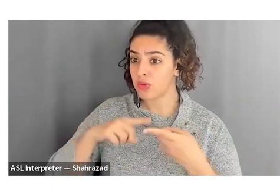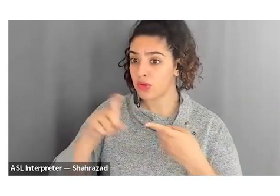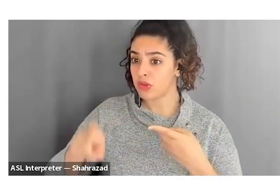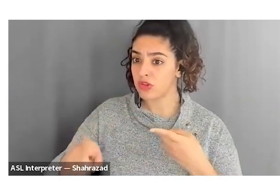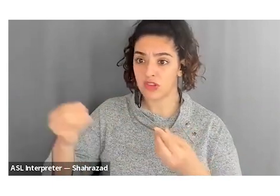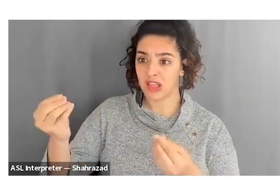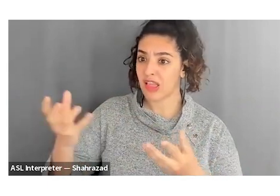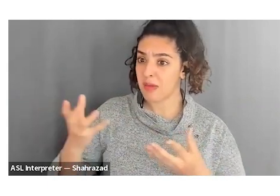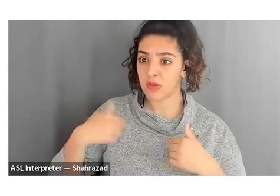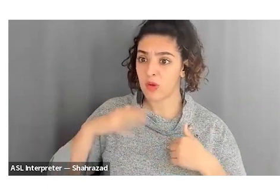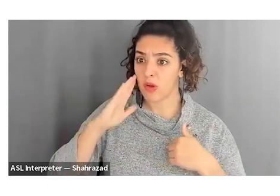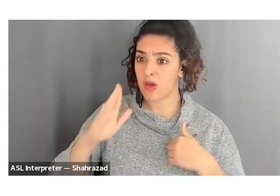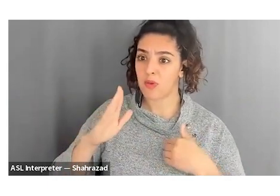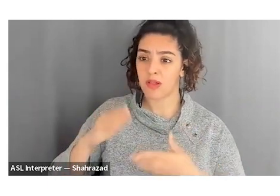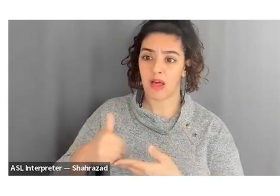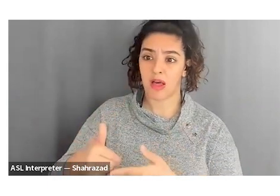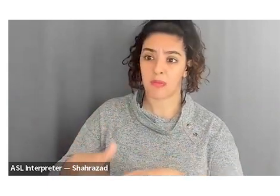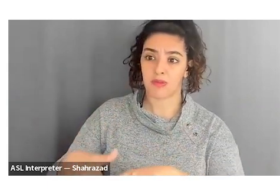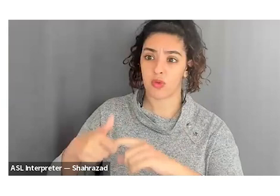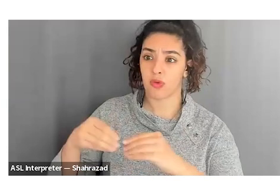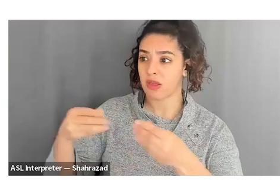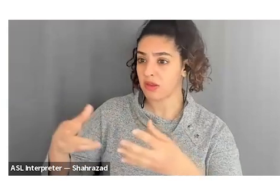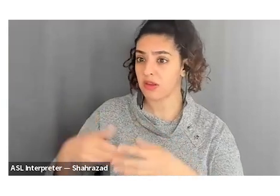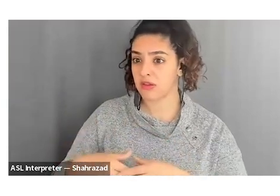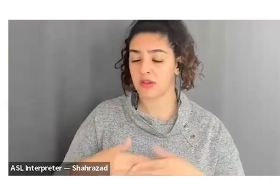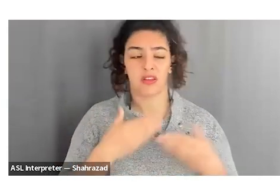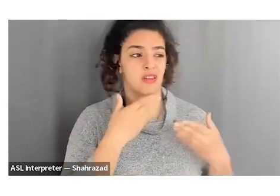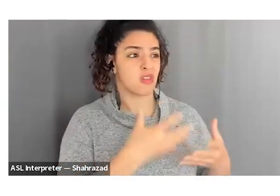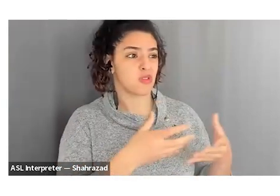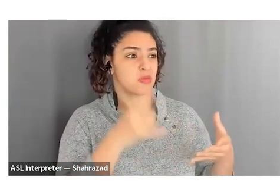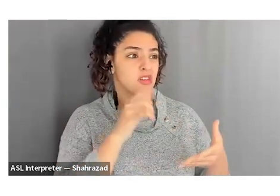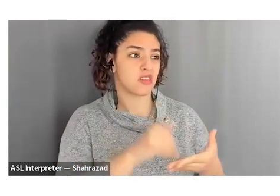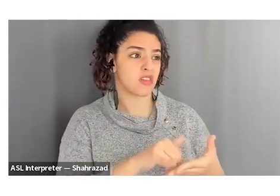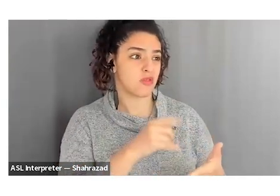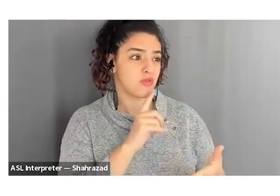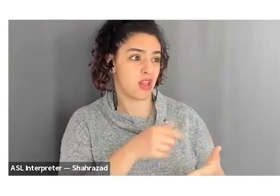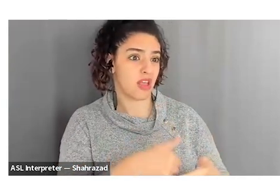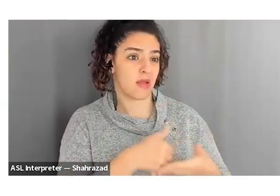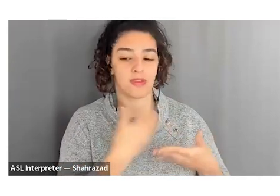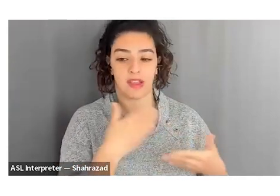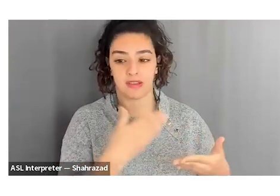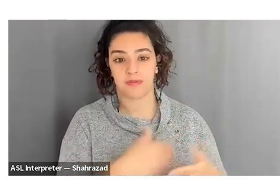me to give you a break. Okay, thank you so much. That's really helpful. Thank you so much.